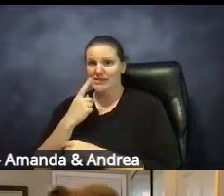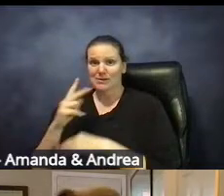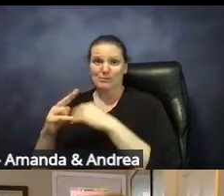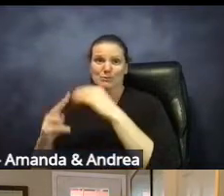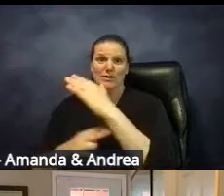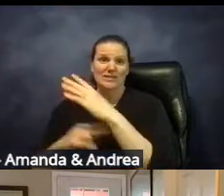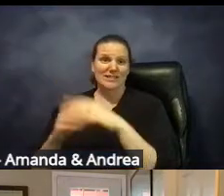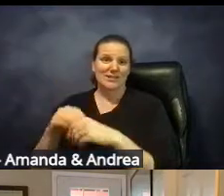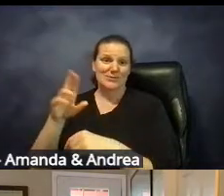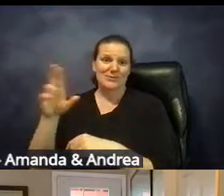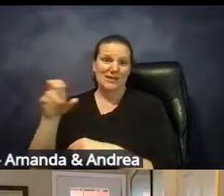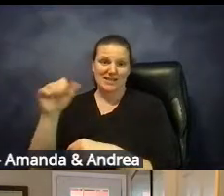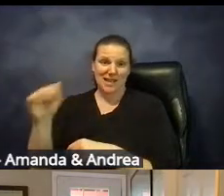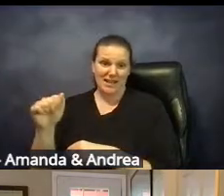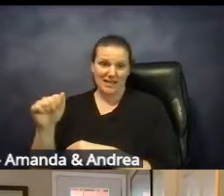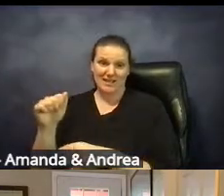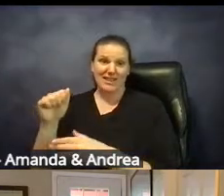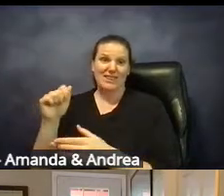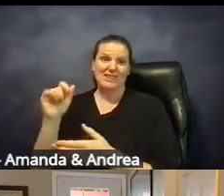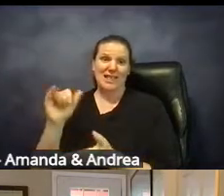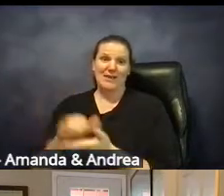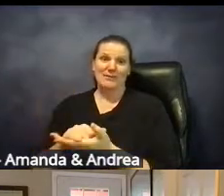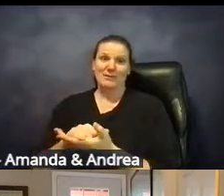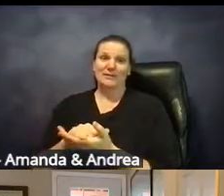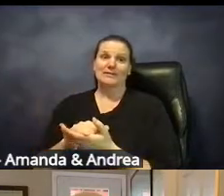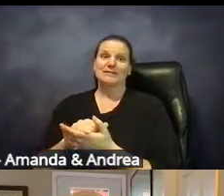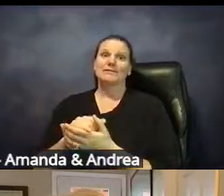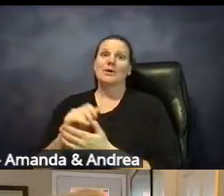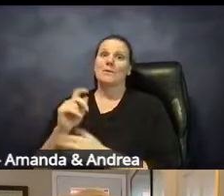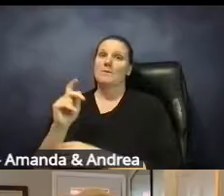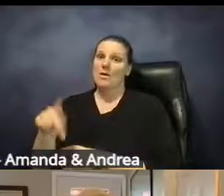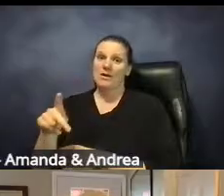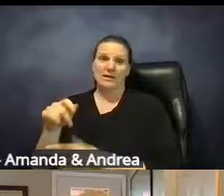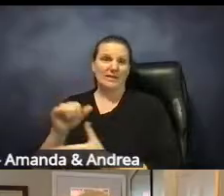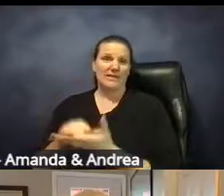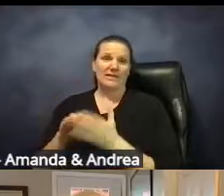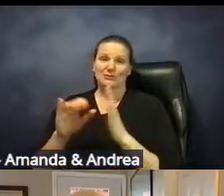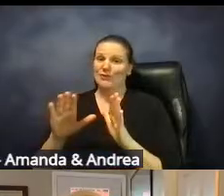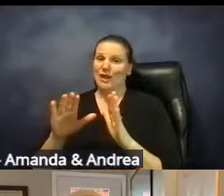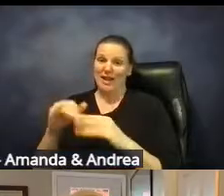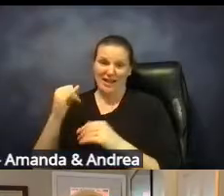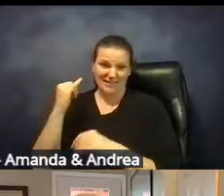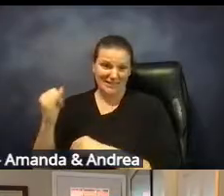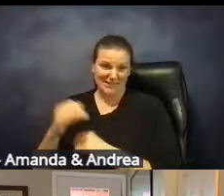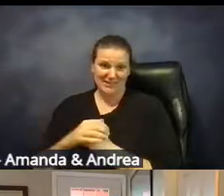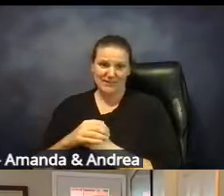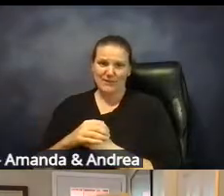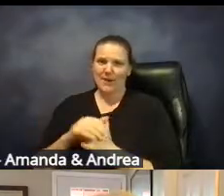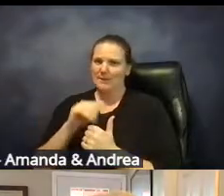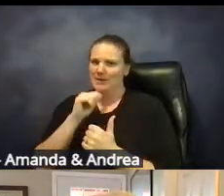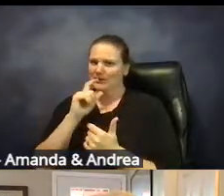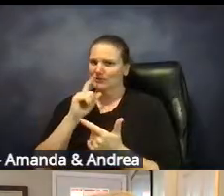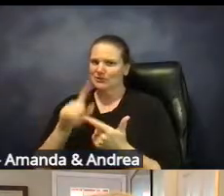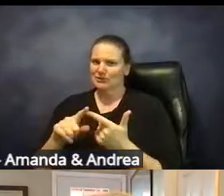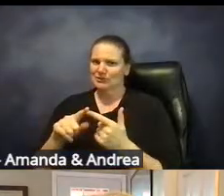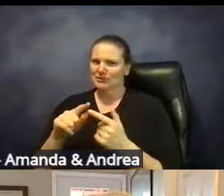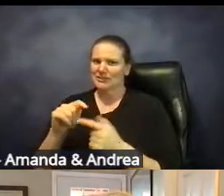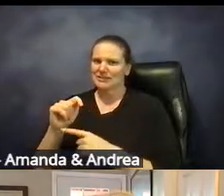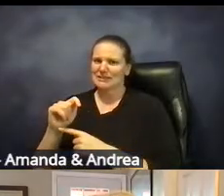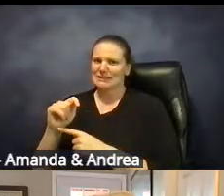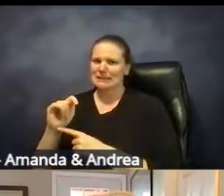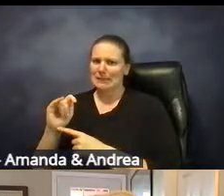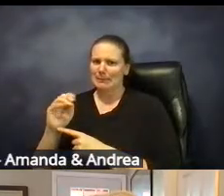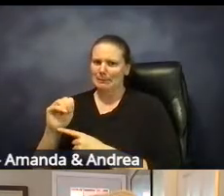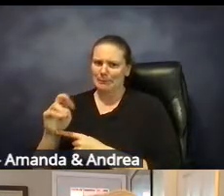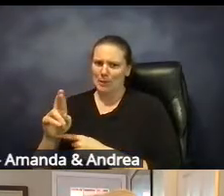States. I think that will be so Portland. So that's a great idea. I'm not sure about timber, because I